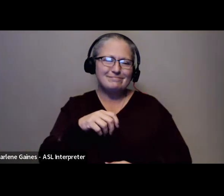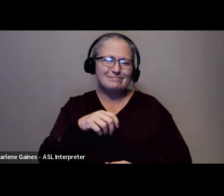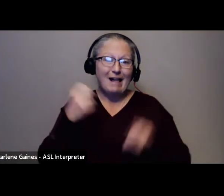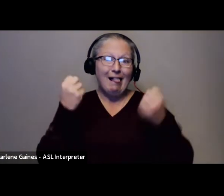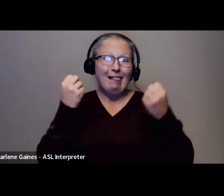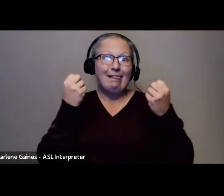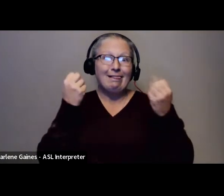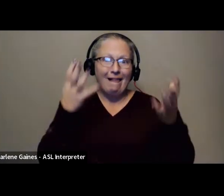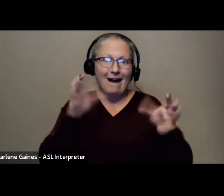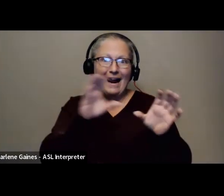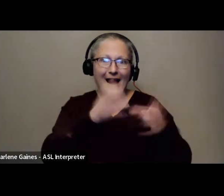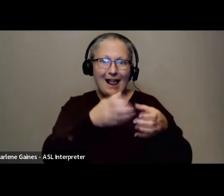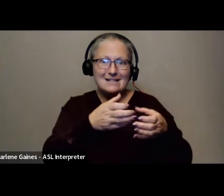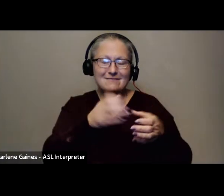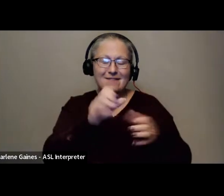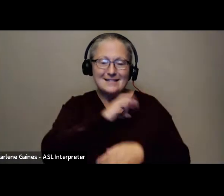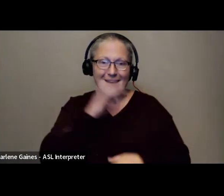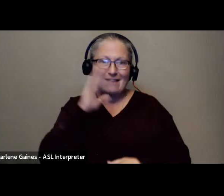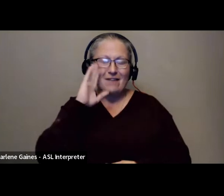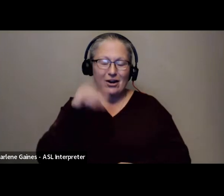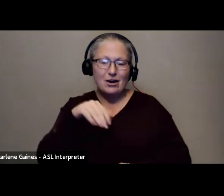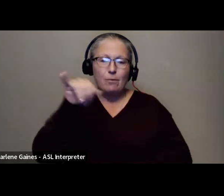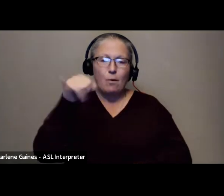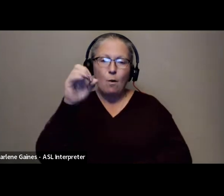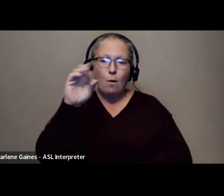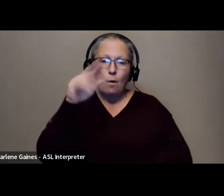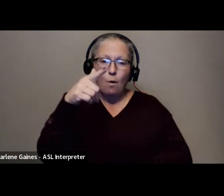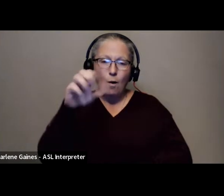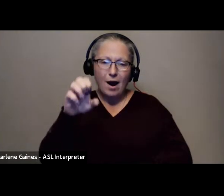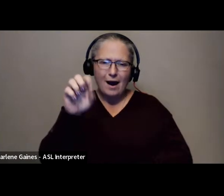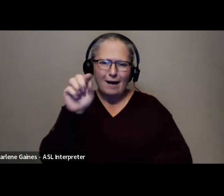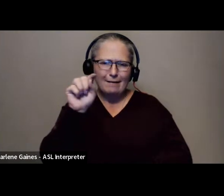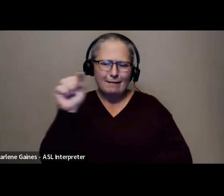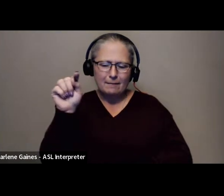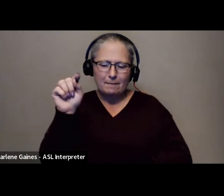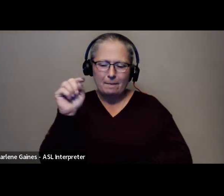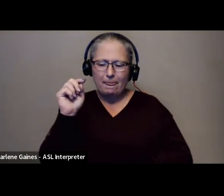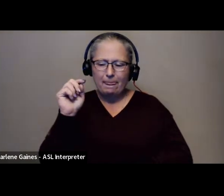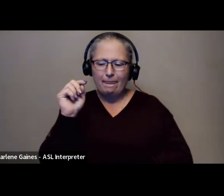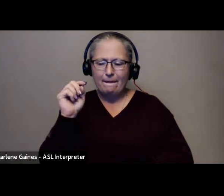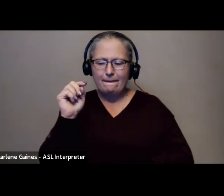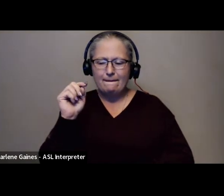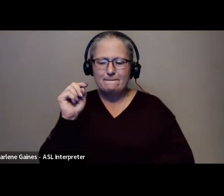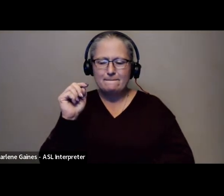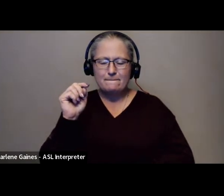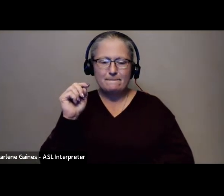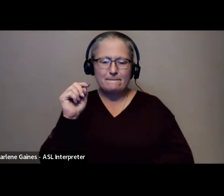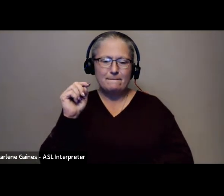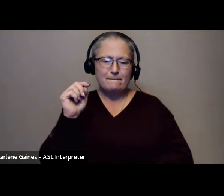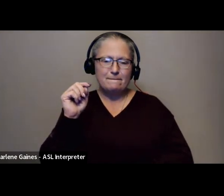lot of classified staff. I know. Jorge Beltranena. Yeah.